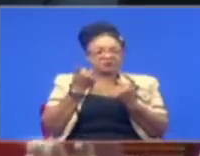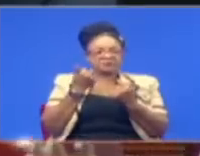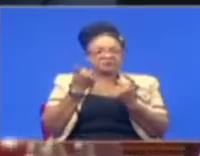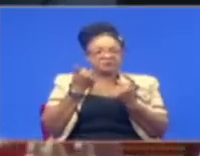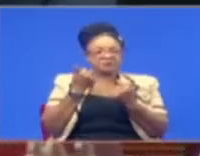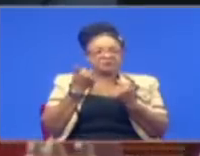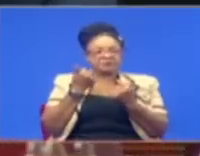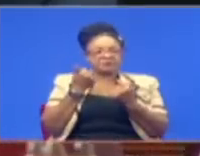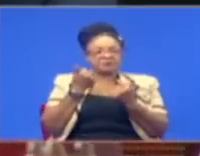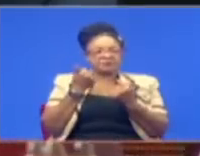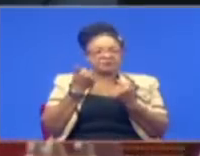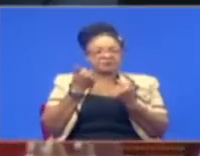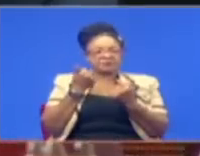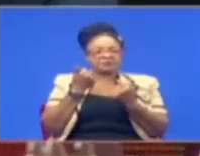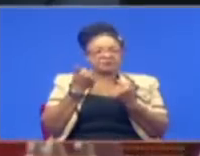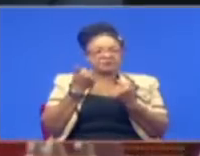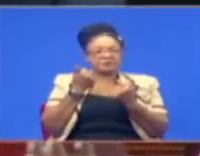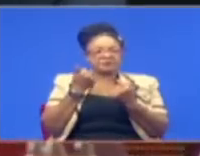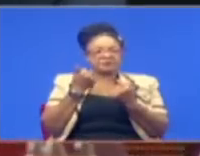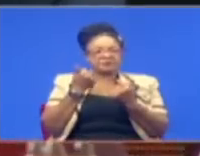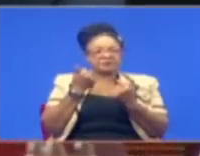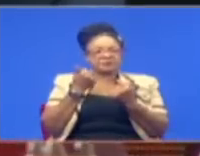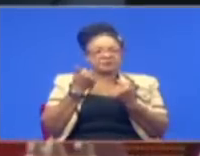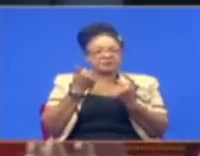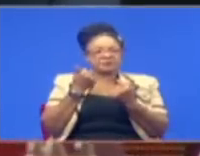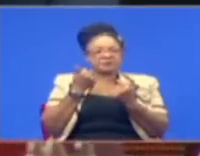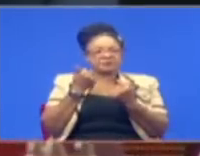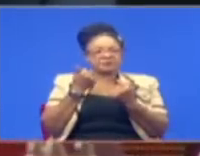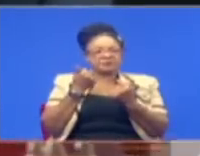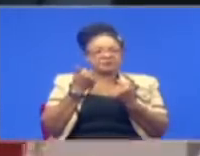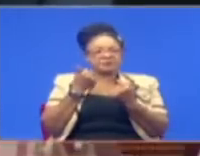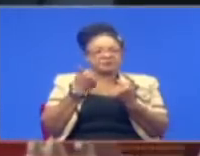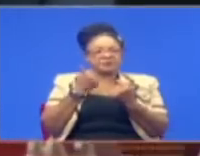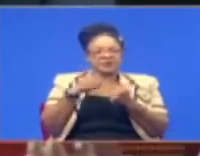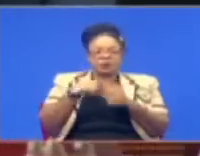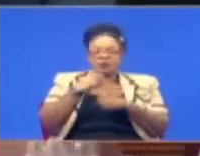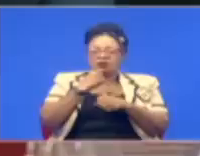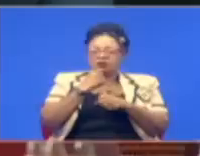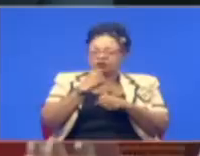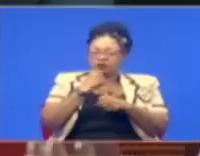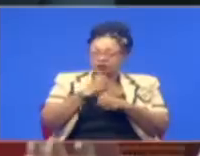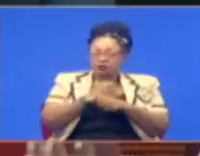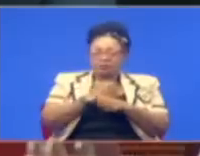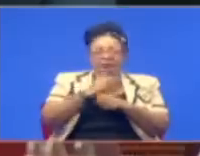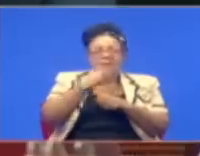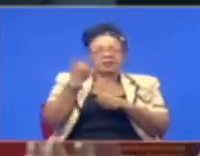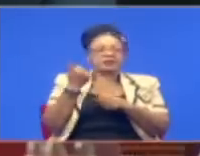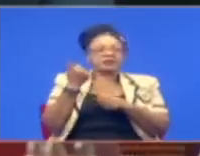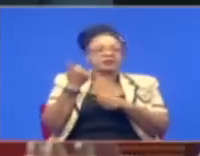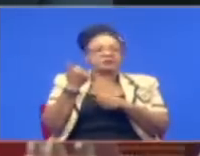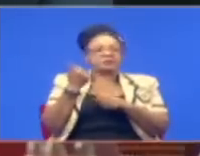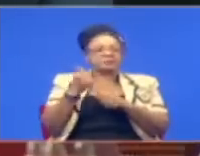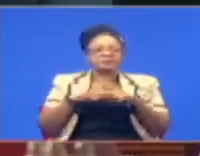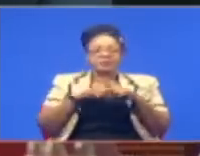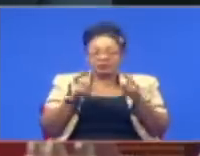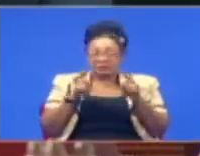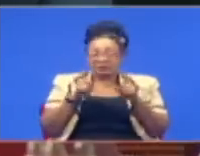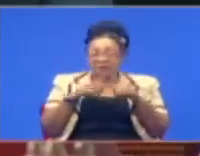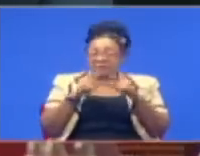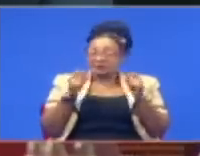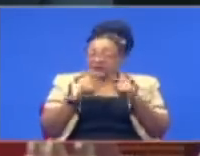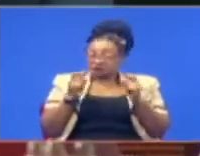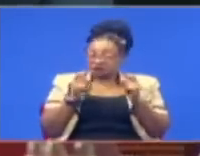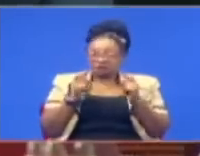Failing a discussion, I would do my very, very level best. But my message would be